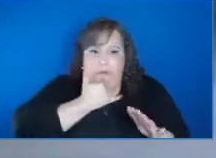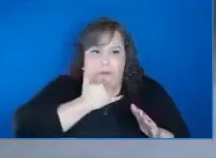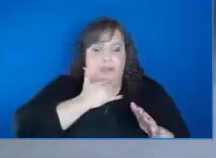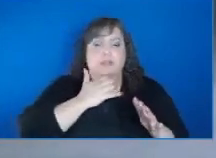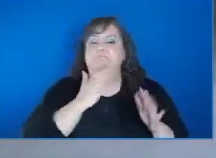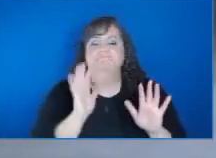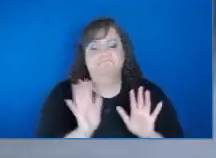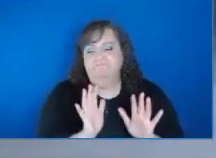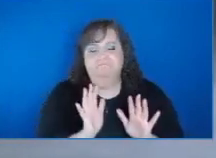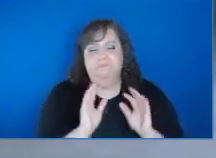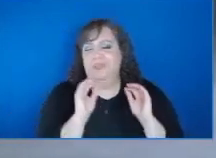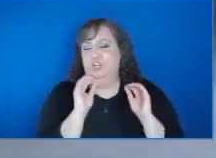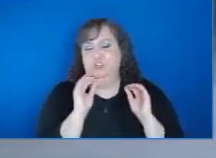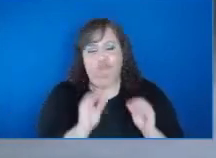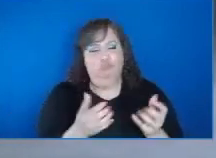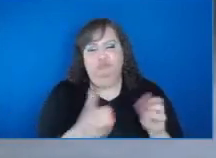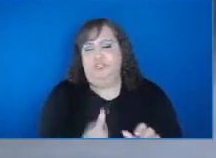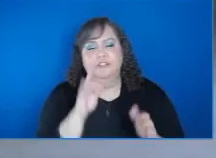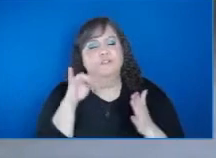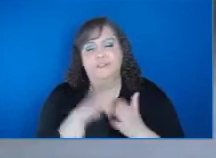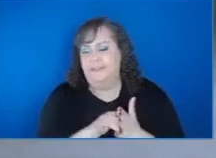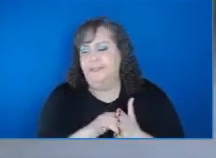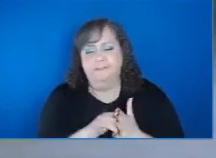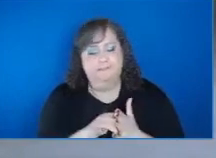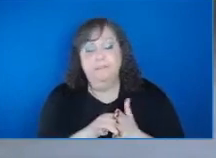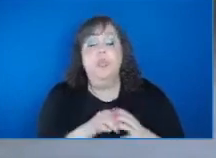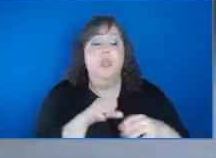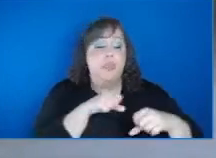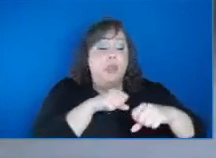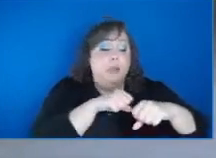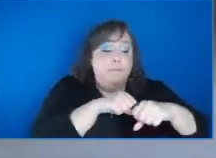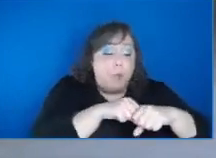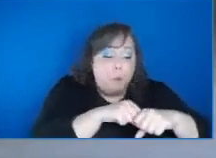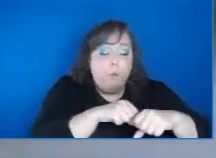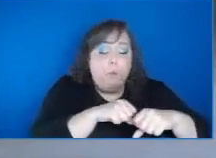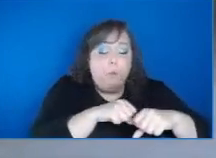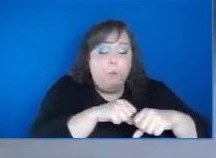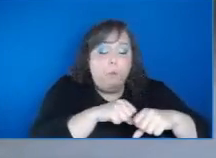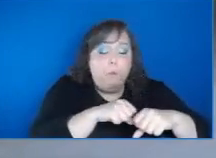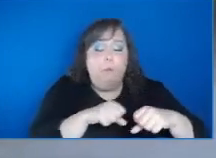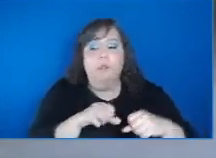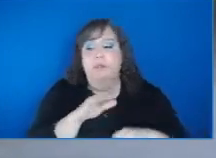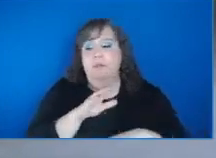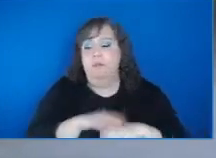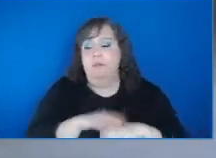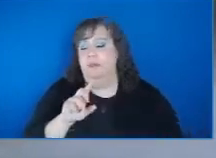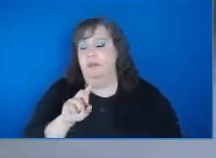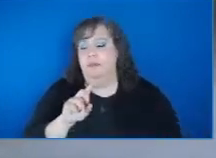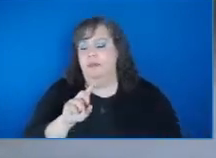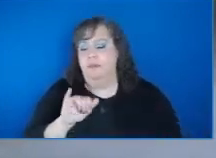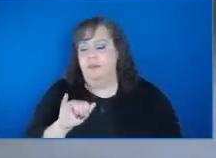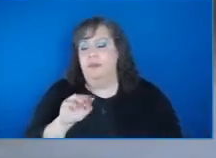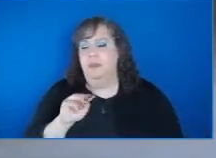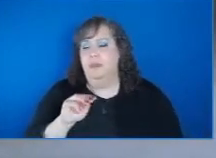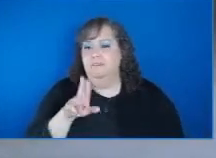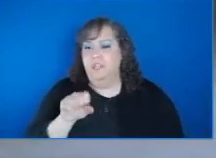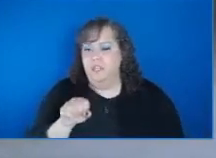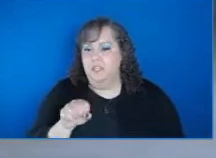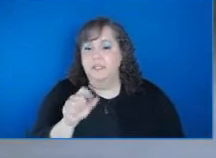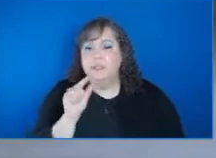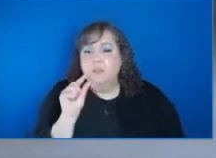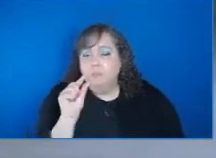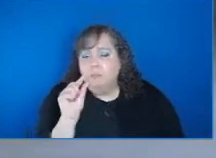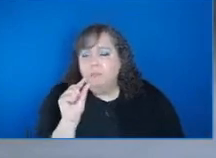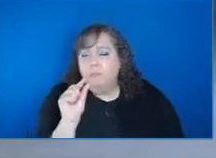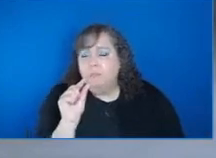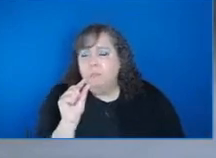The impact that we are going to have on the small moon, on Dimorphos, is very, very tiny. Thank you. Yes, we'll